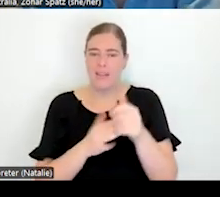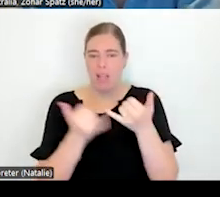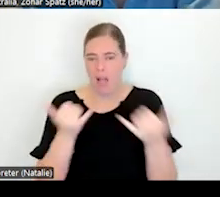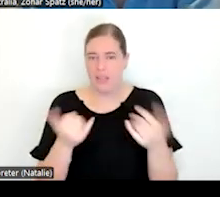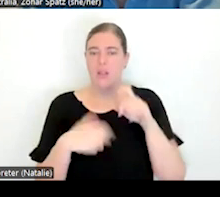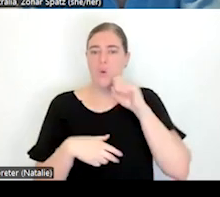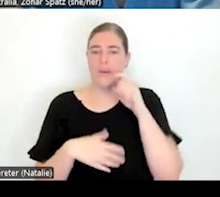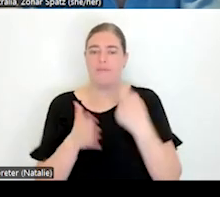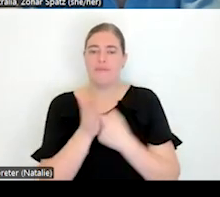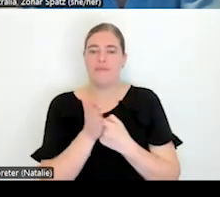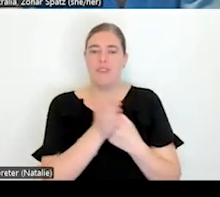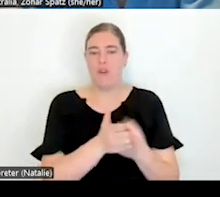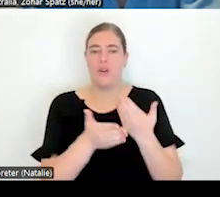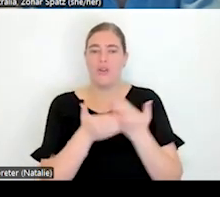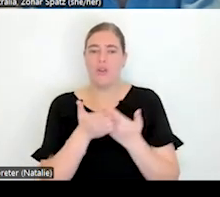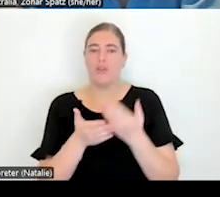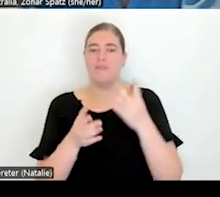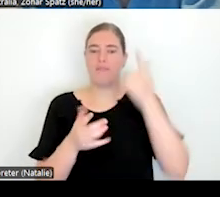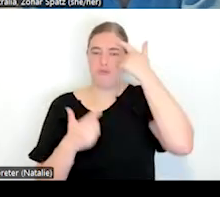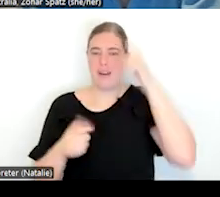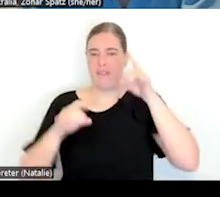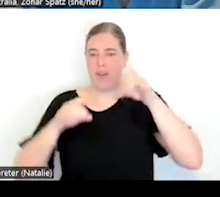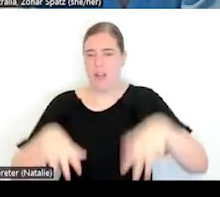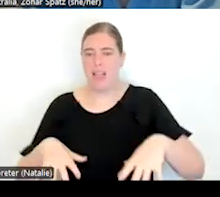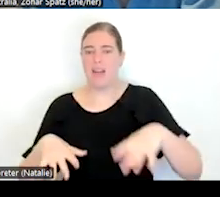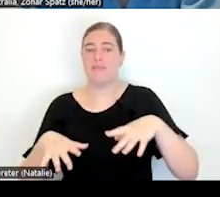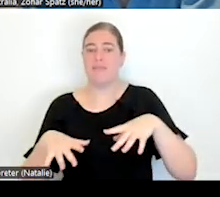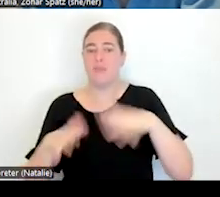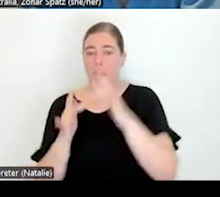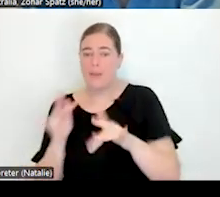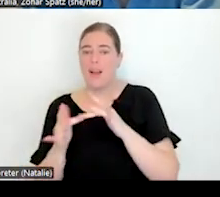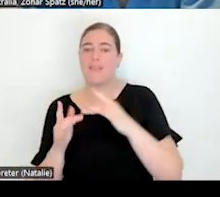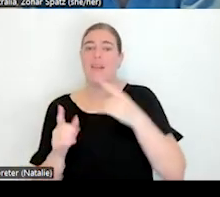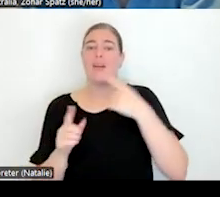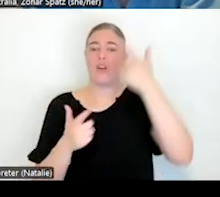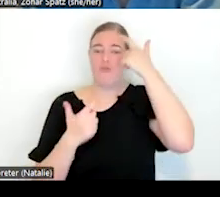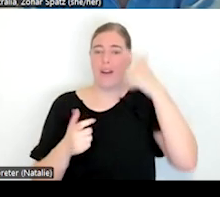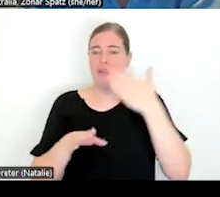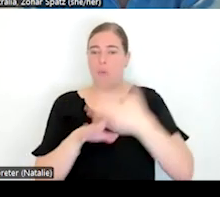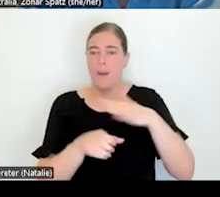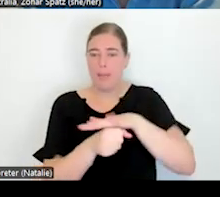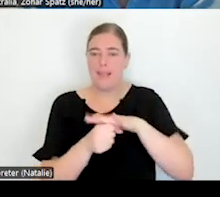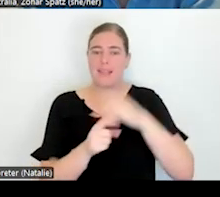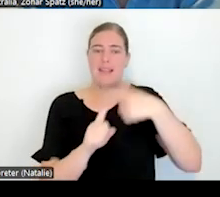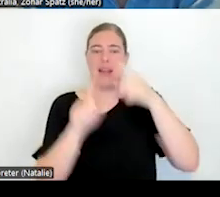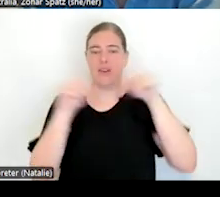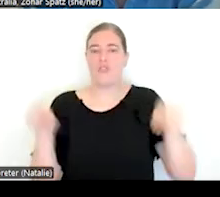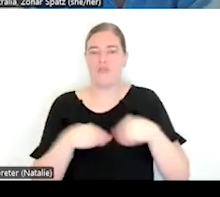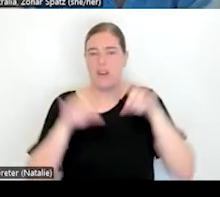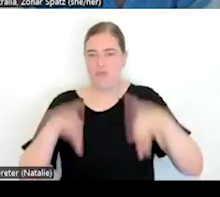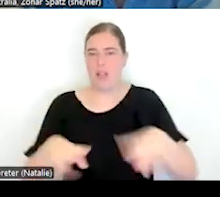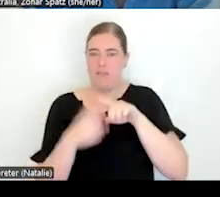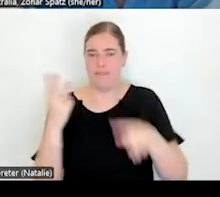materials from Creative Australia, Creative Workplaces, and Screen Australia. The